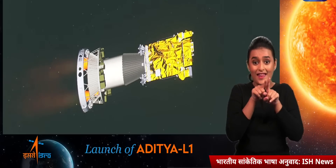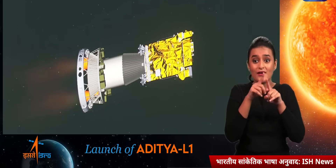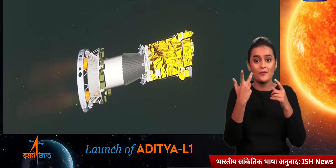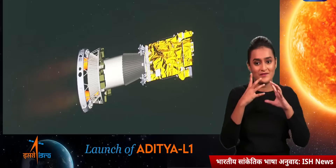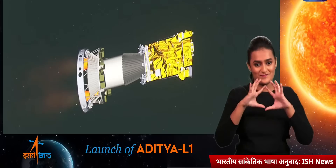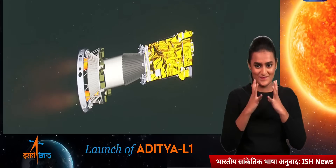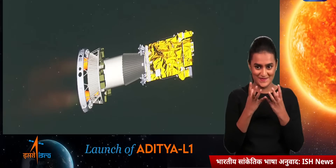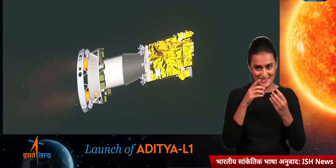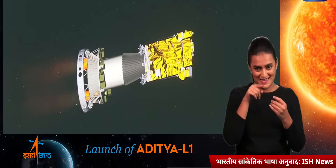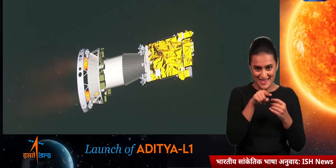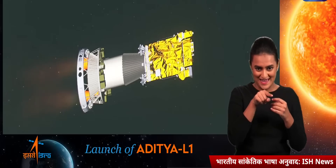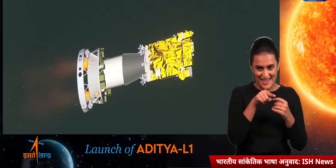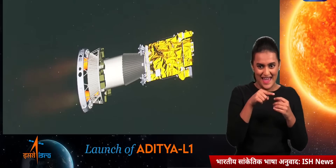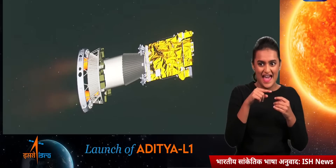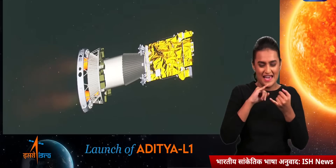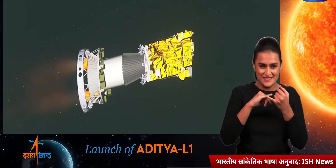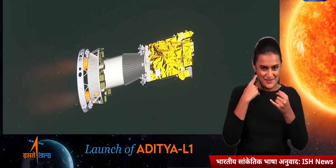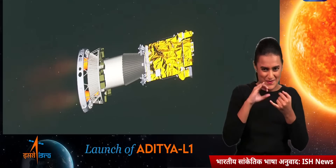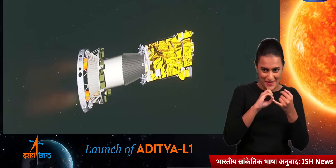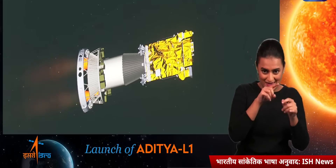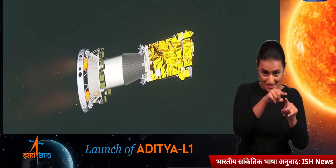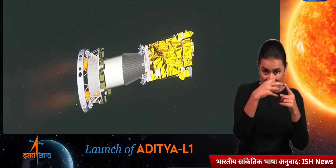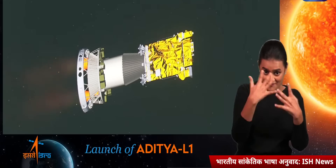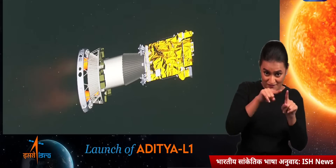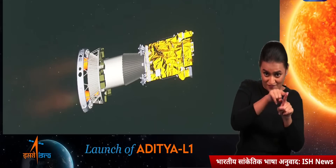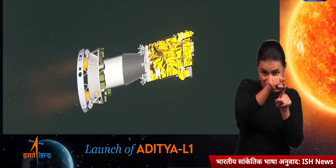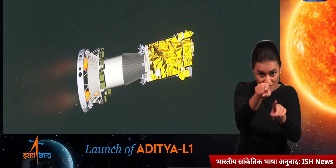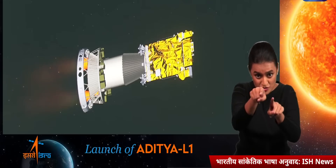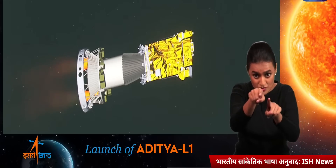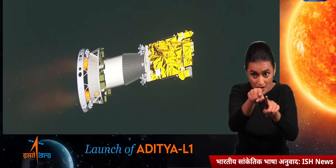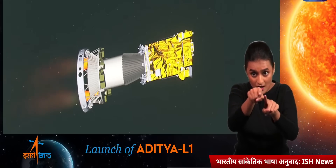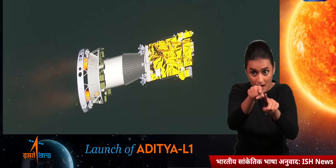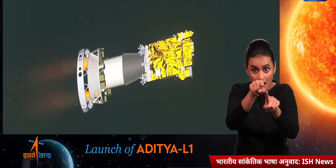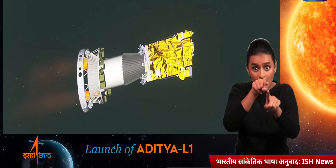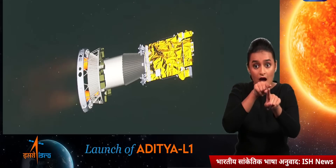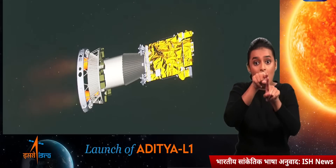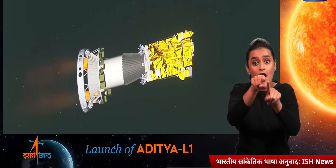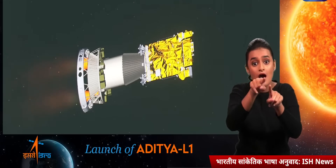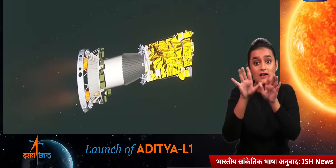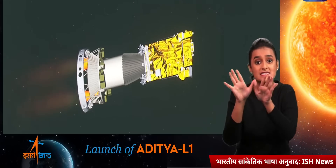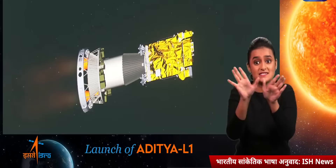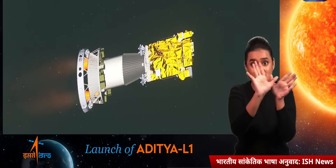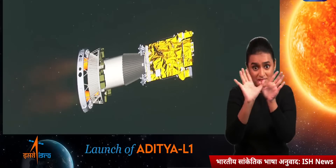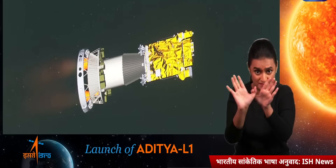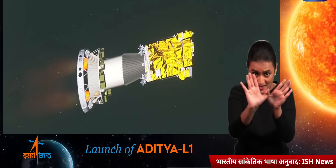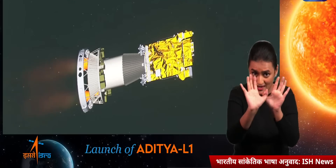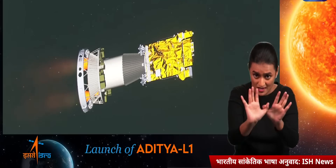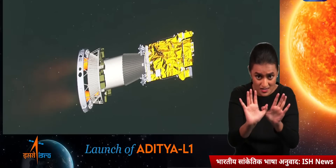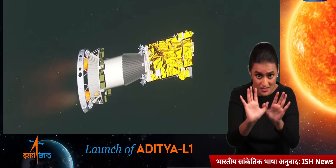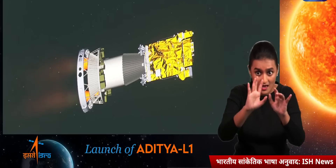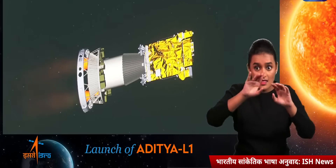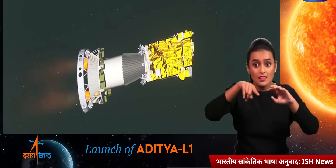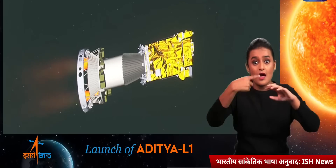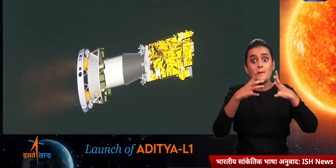phase will start, and subsequently the spacecraft will be injected into a large halo orbit along